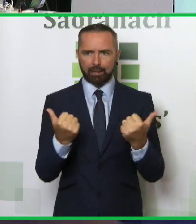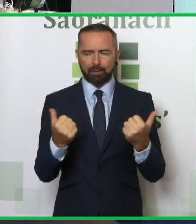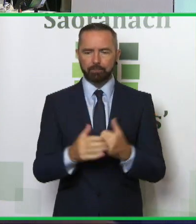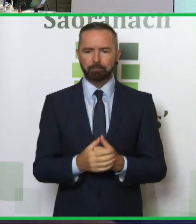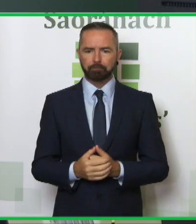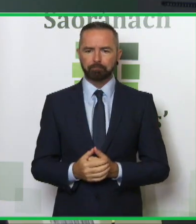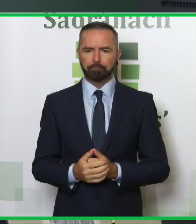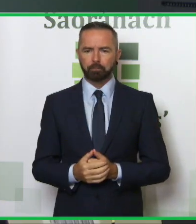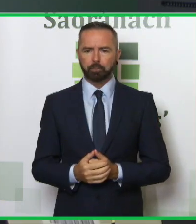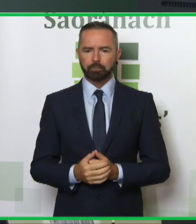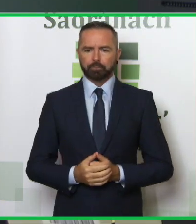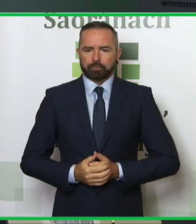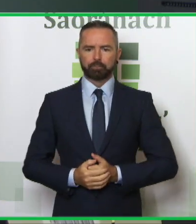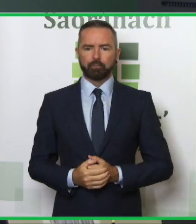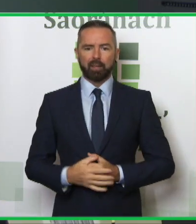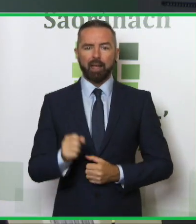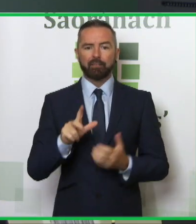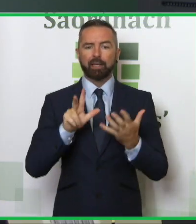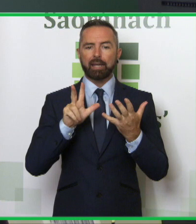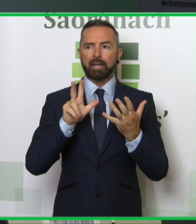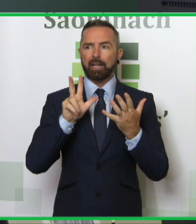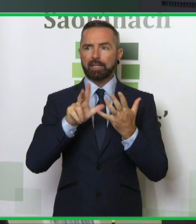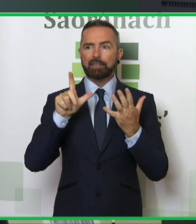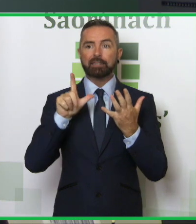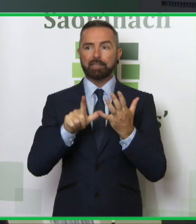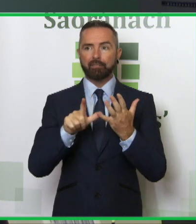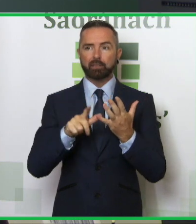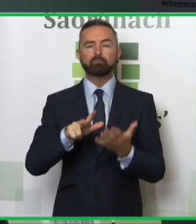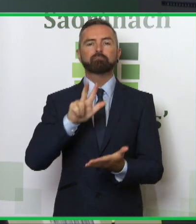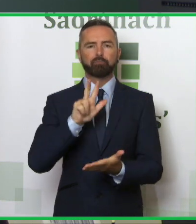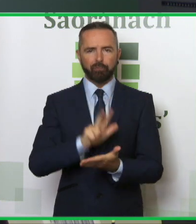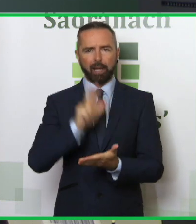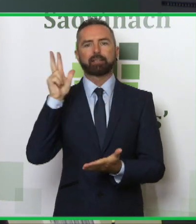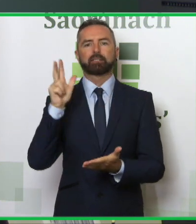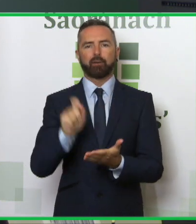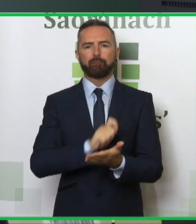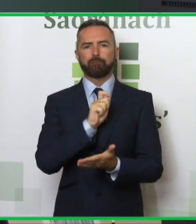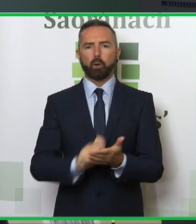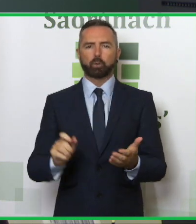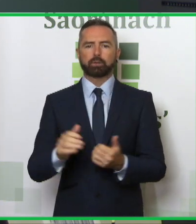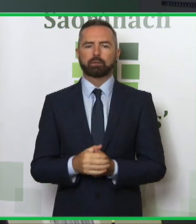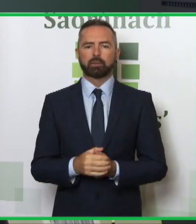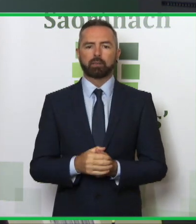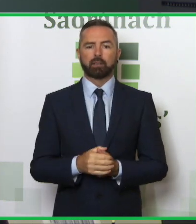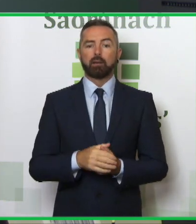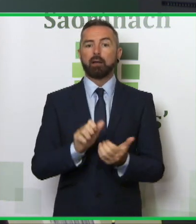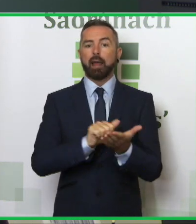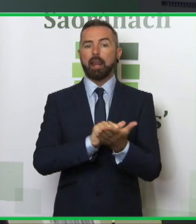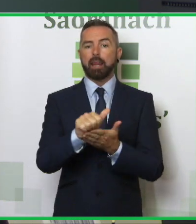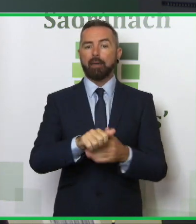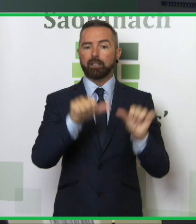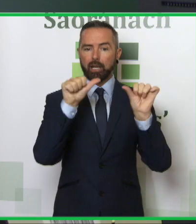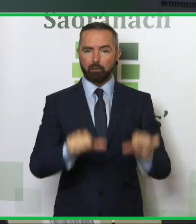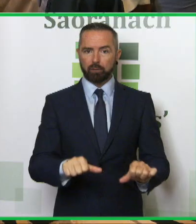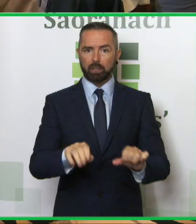options. So we have 87 valid votes. Of those, 11 agree